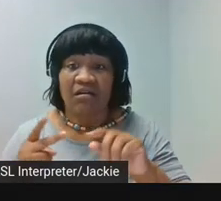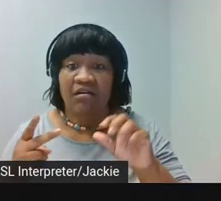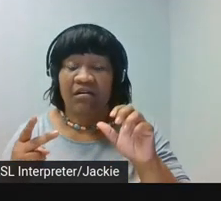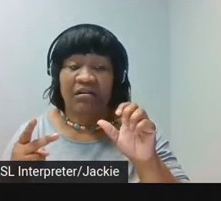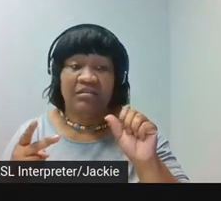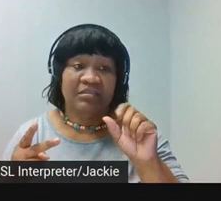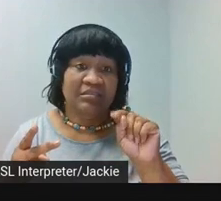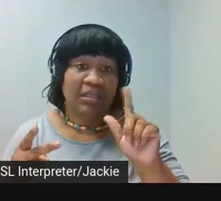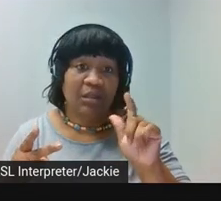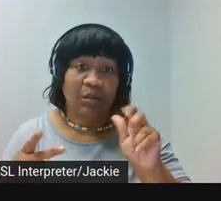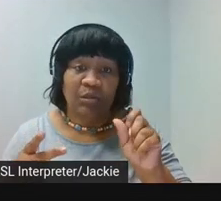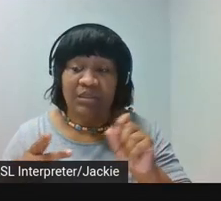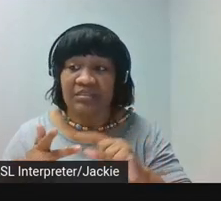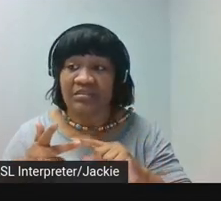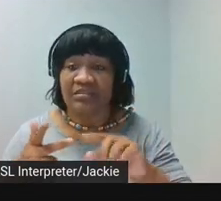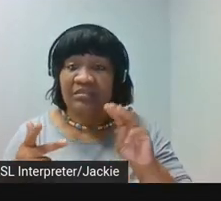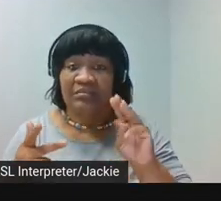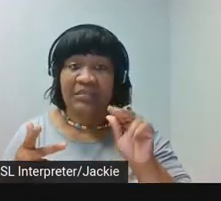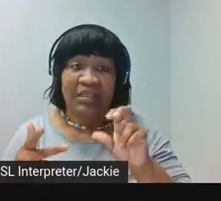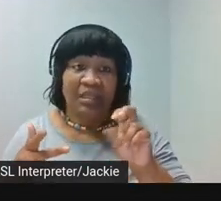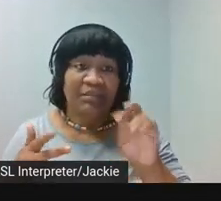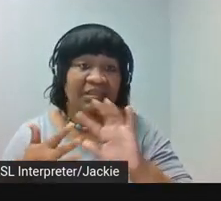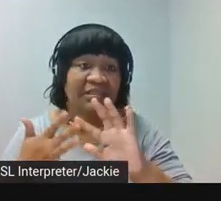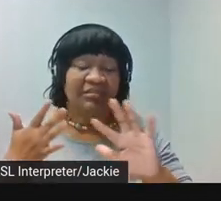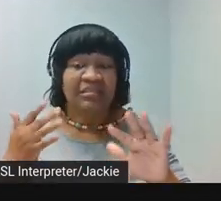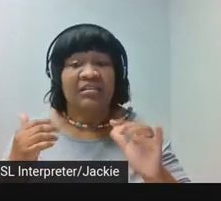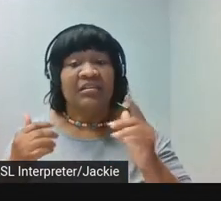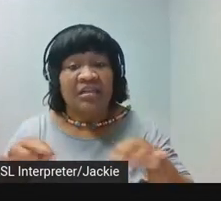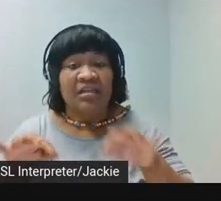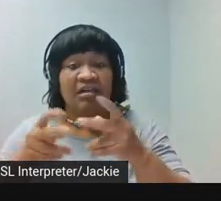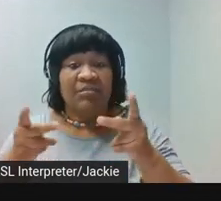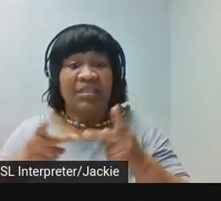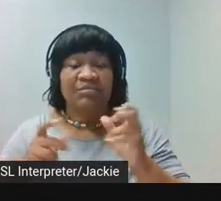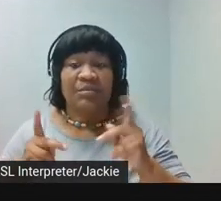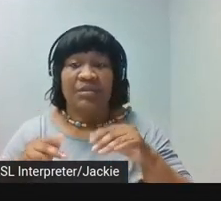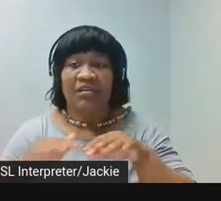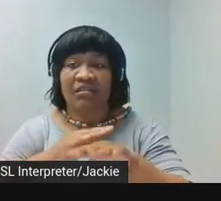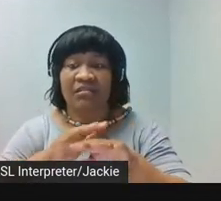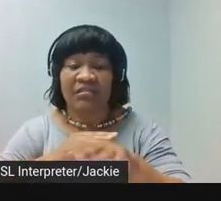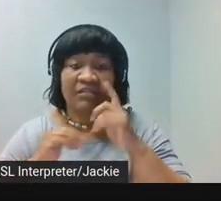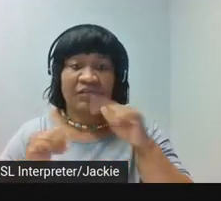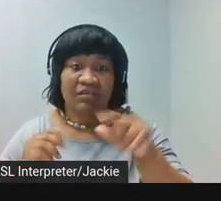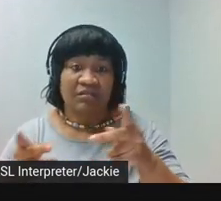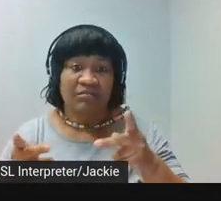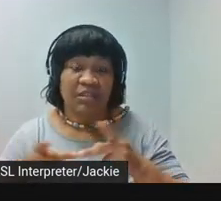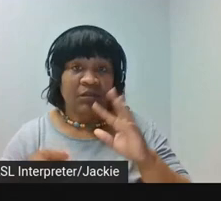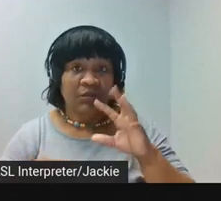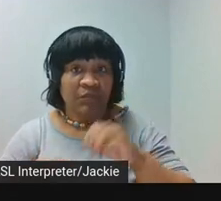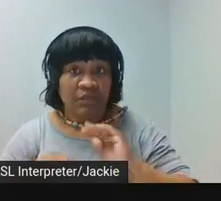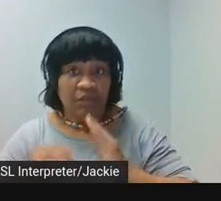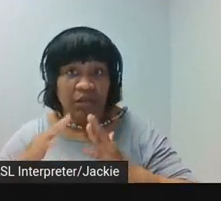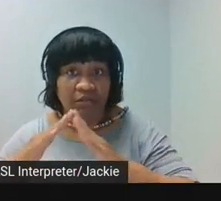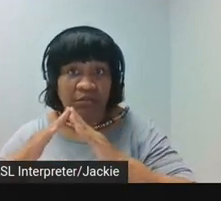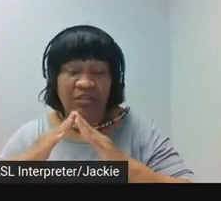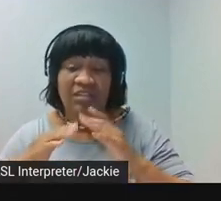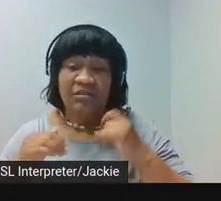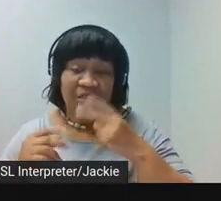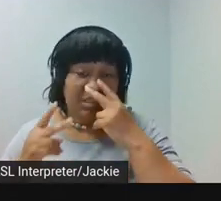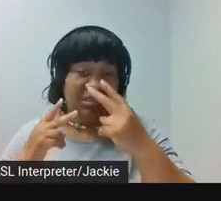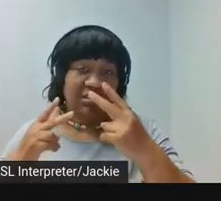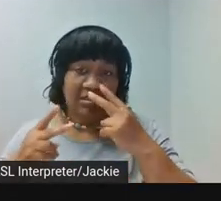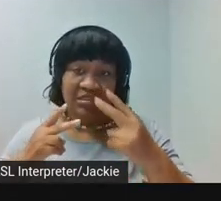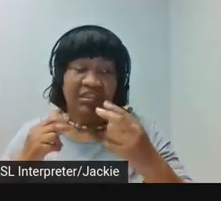Moines and North Minneapolis that people could gain access to, because as we know in our communities, we're polarized from